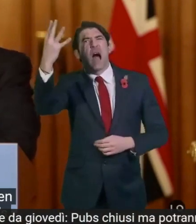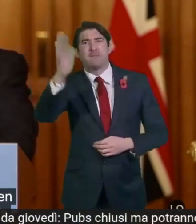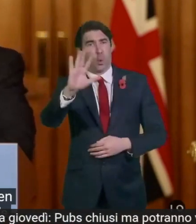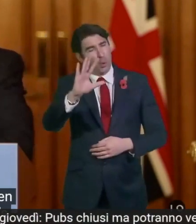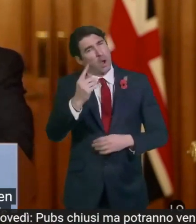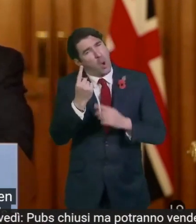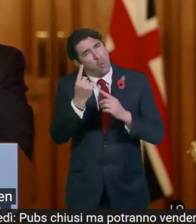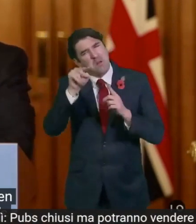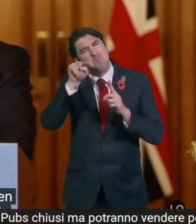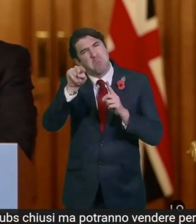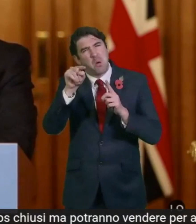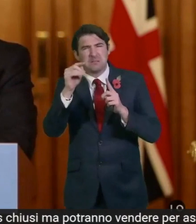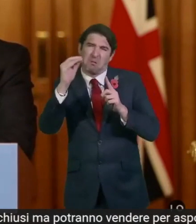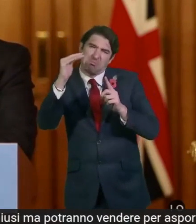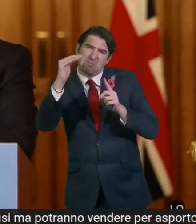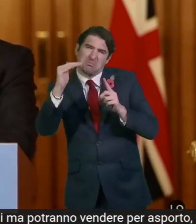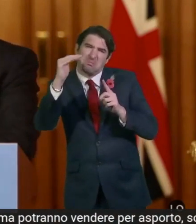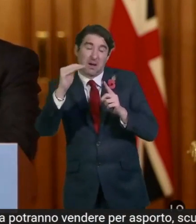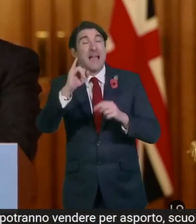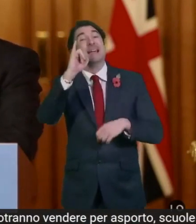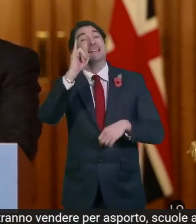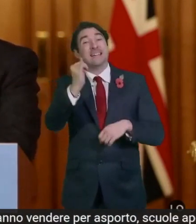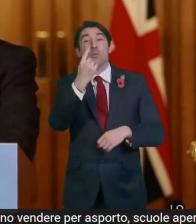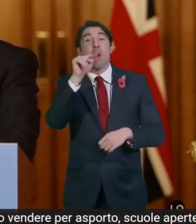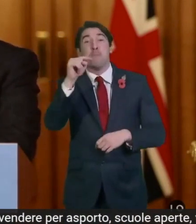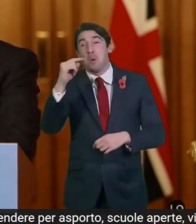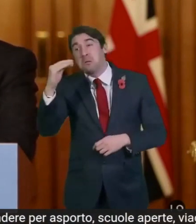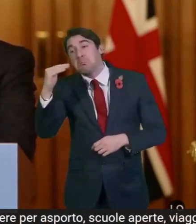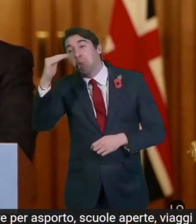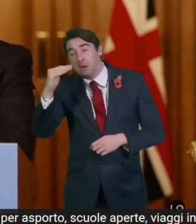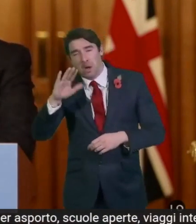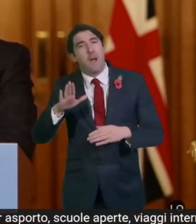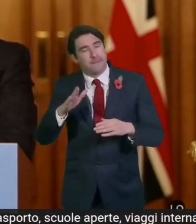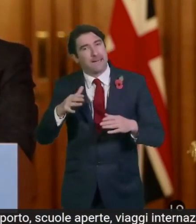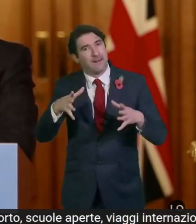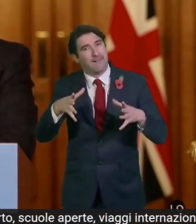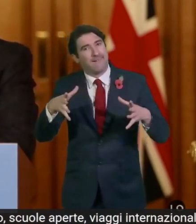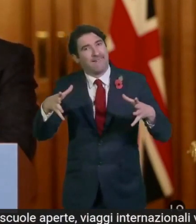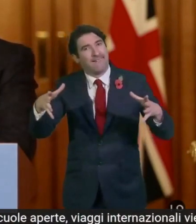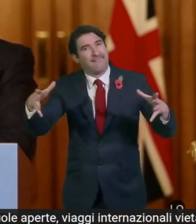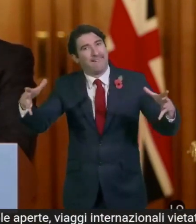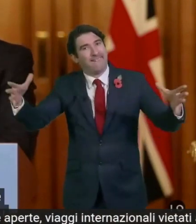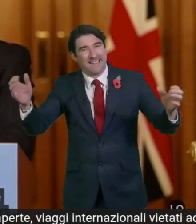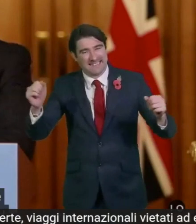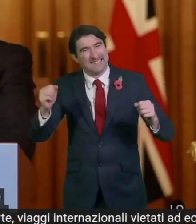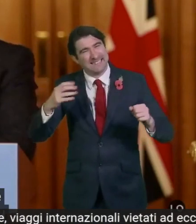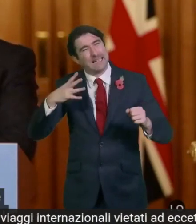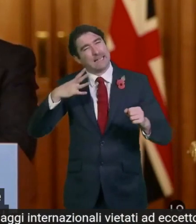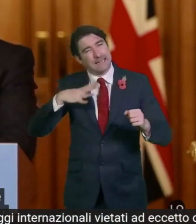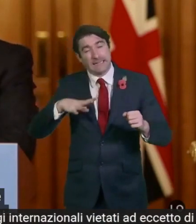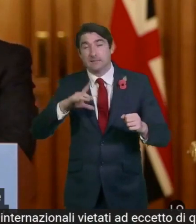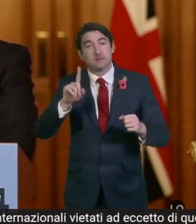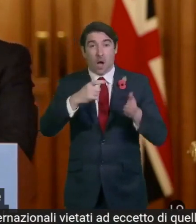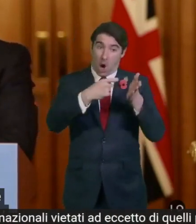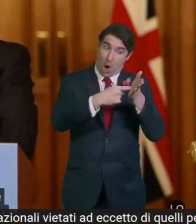that still means the disease is doubling. If we can get it below 1, then, as you know, it starts halving, and